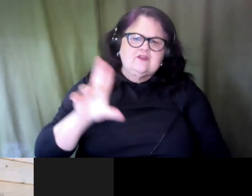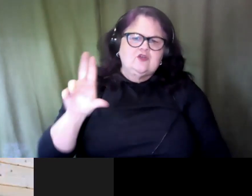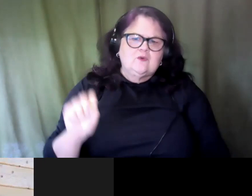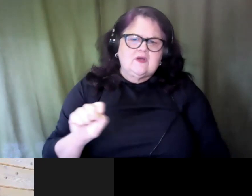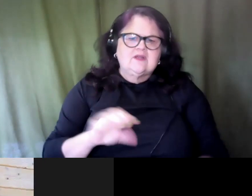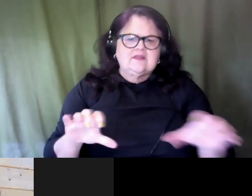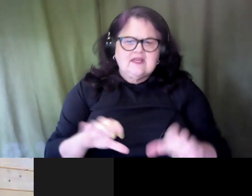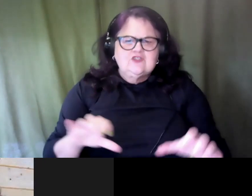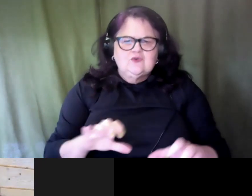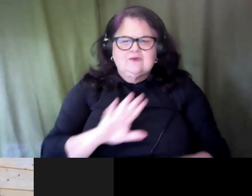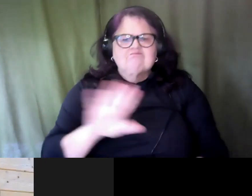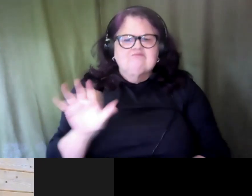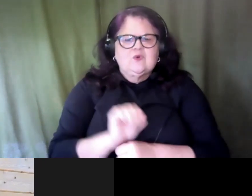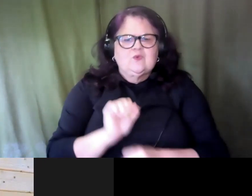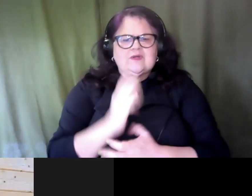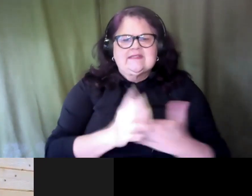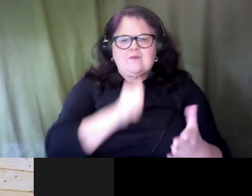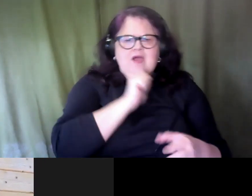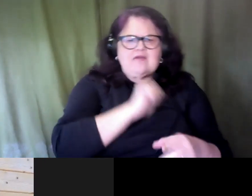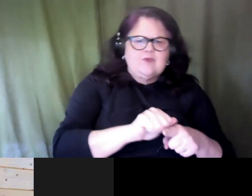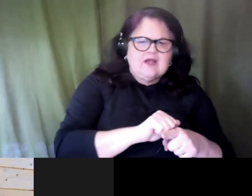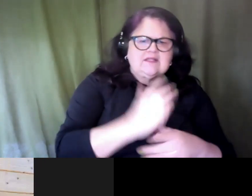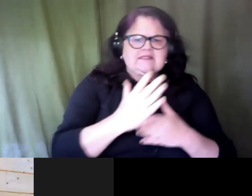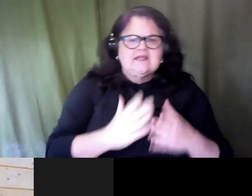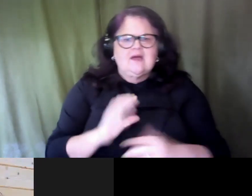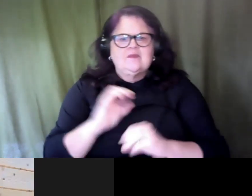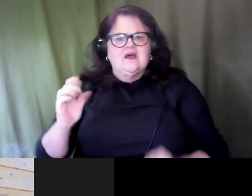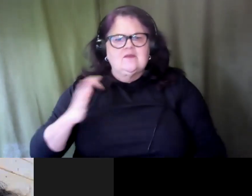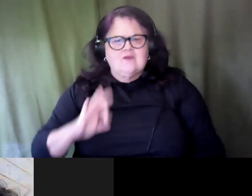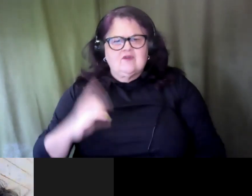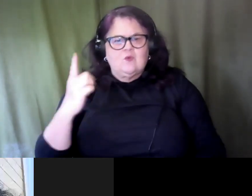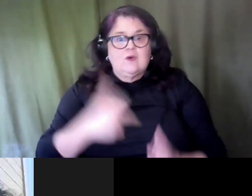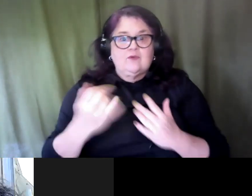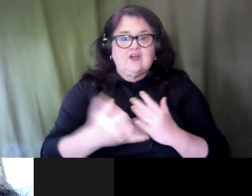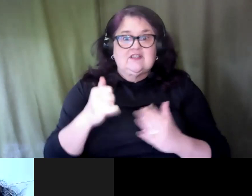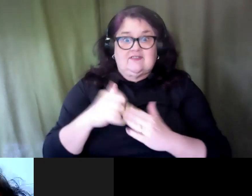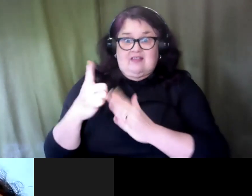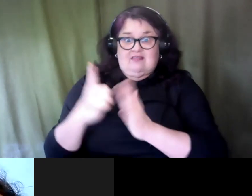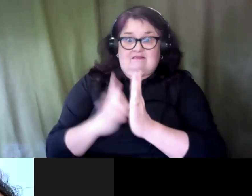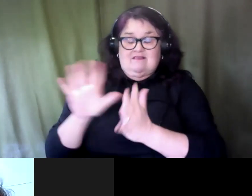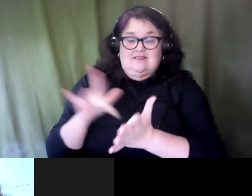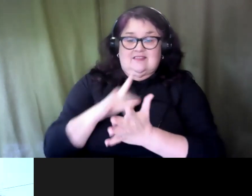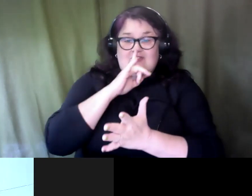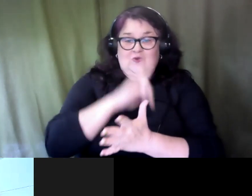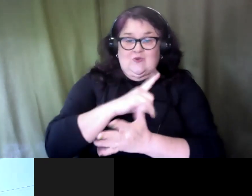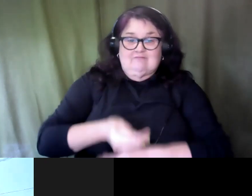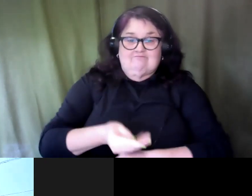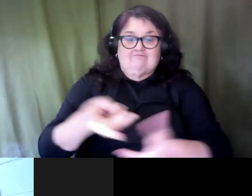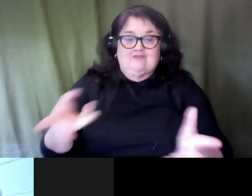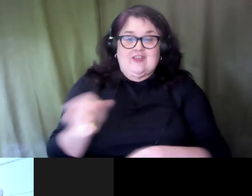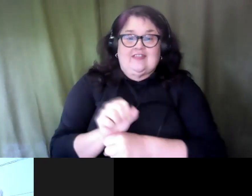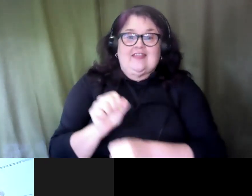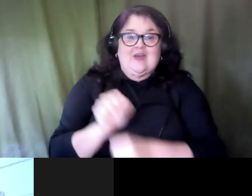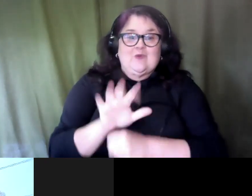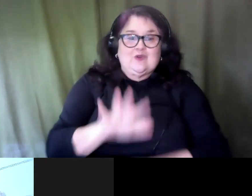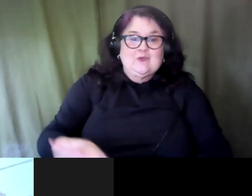nonprofits, some in private practice, but one of our projects as a law center is to really try to spread this work throughout the legal